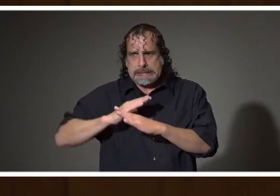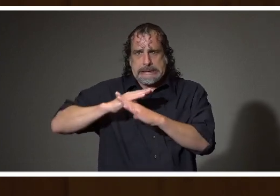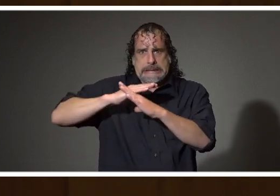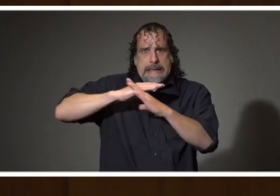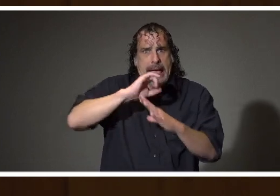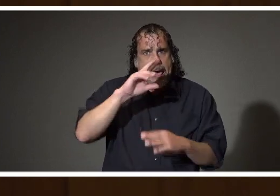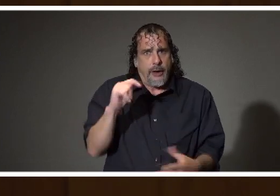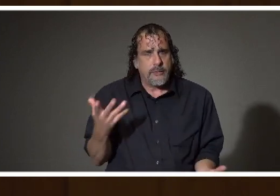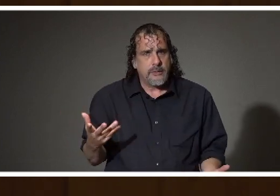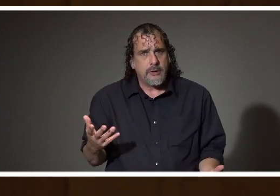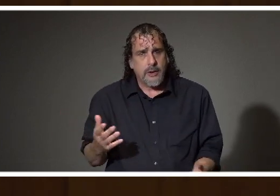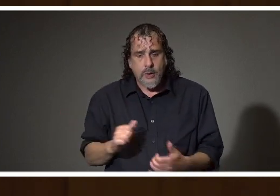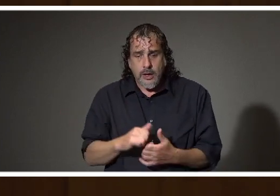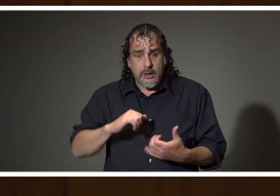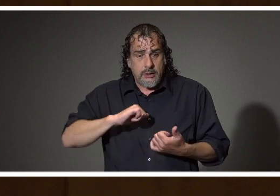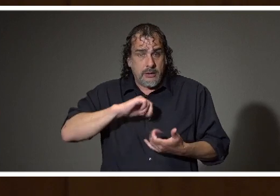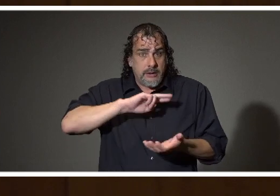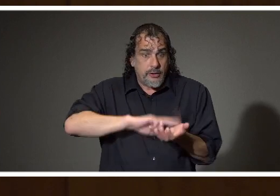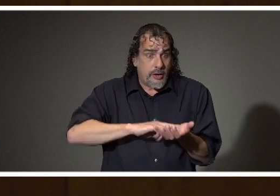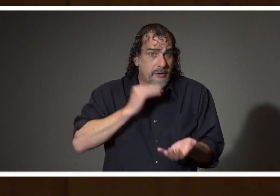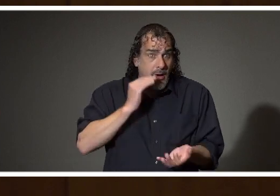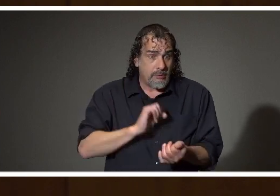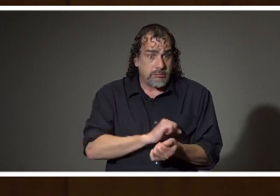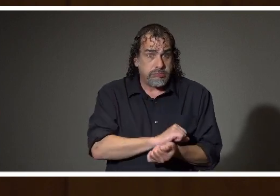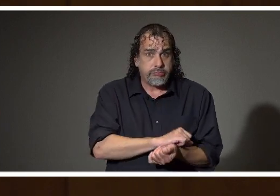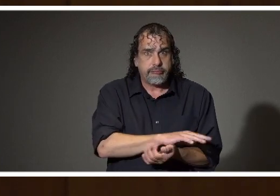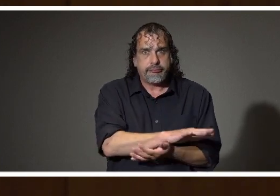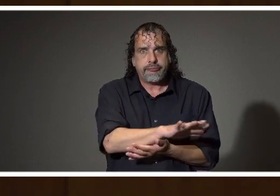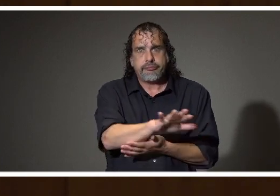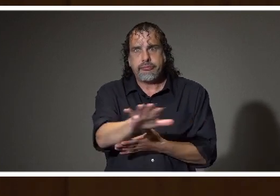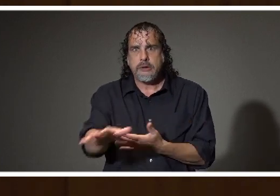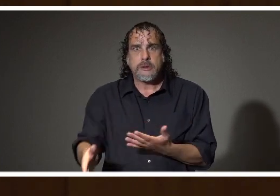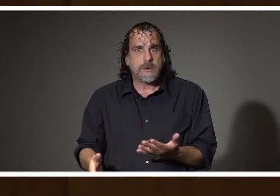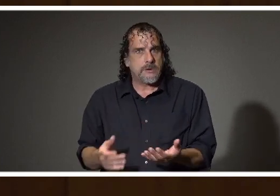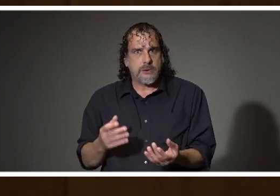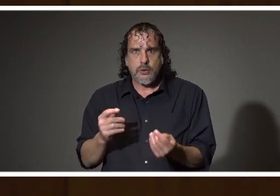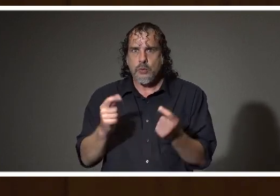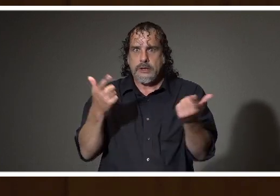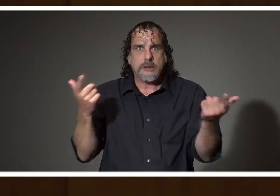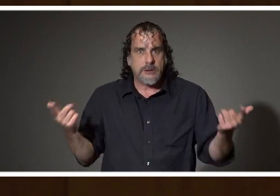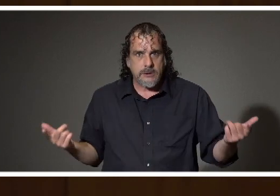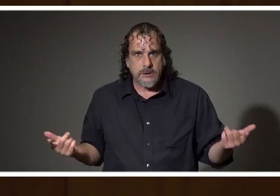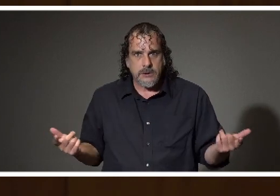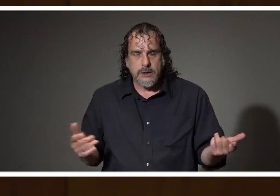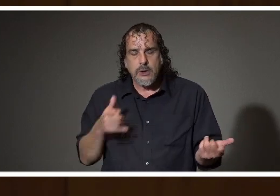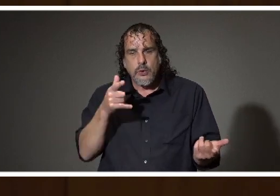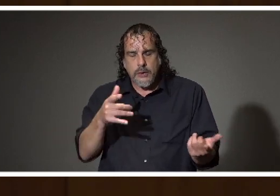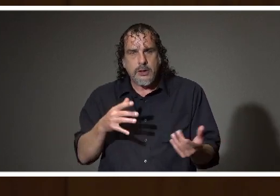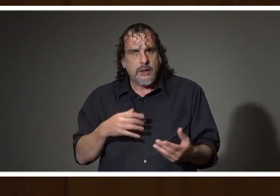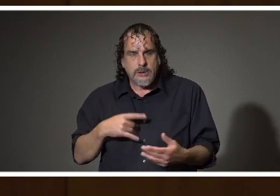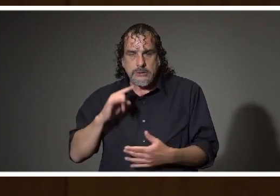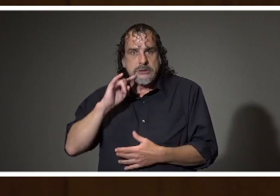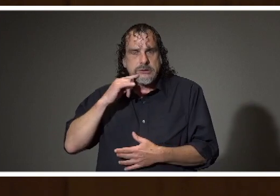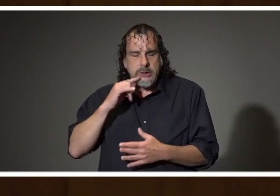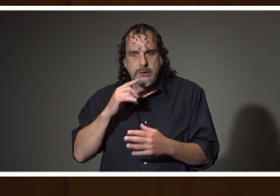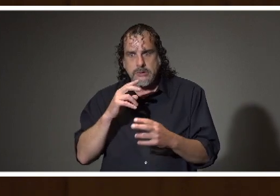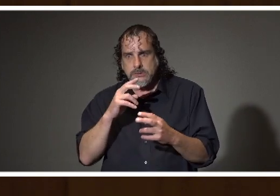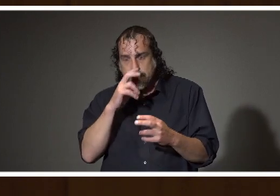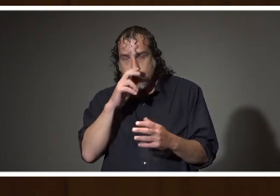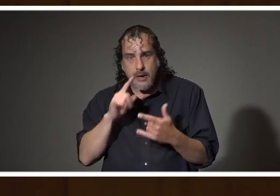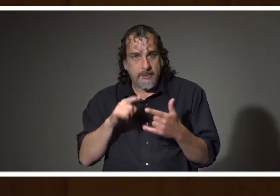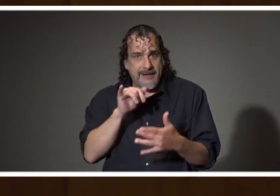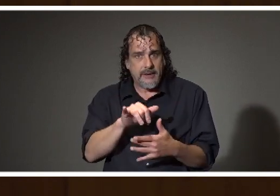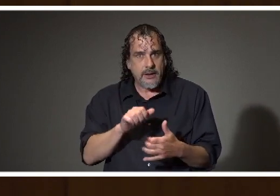once you get an infection within the long-term care setting, it can be very difficult. It's something that we take extremely seriously. with